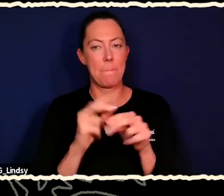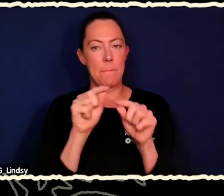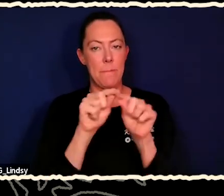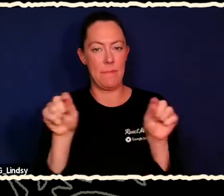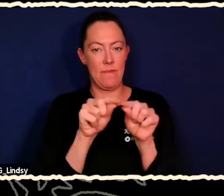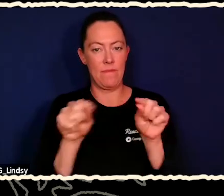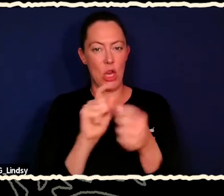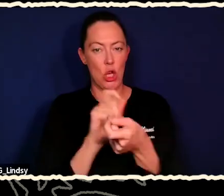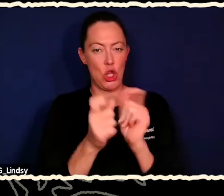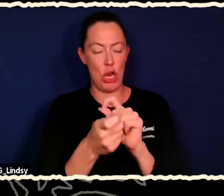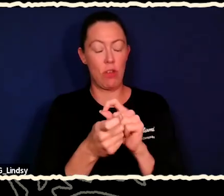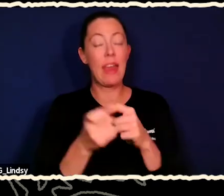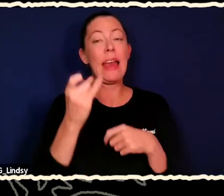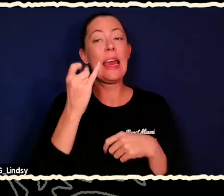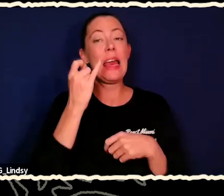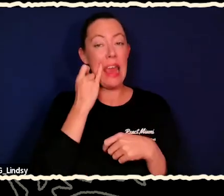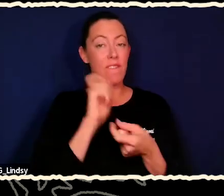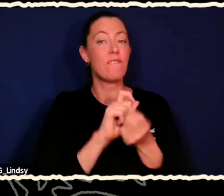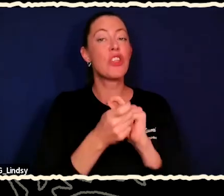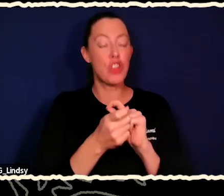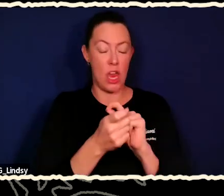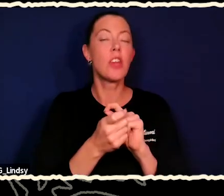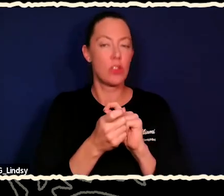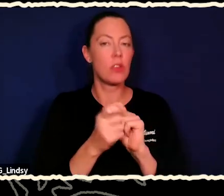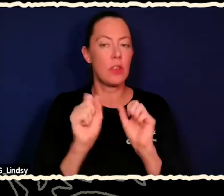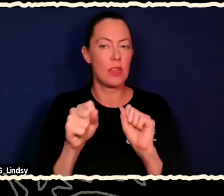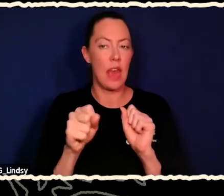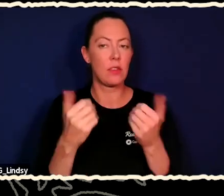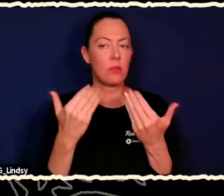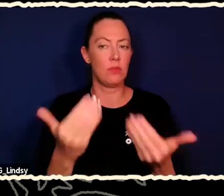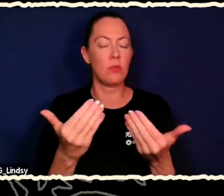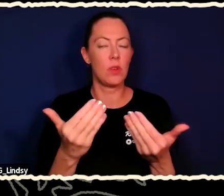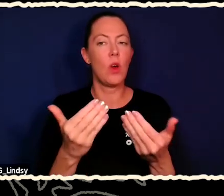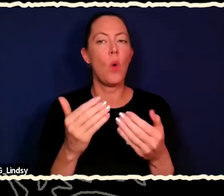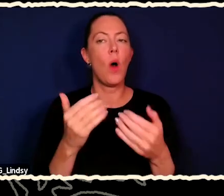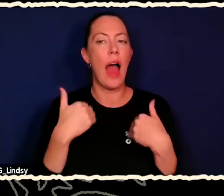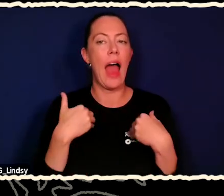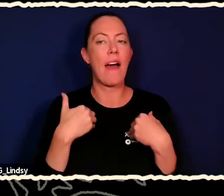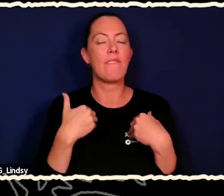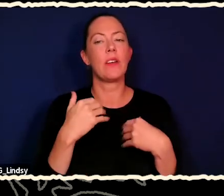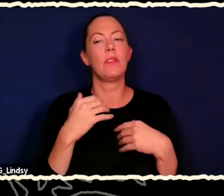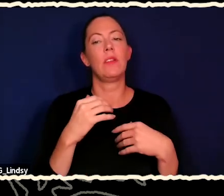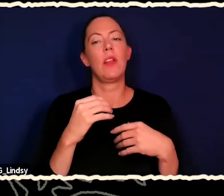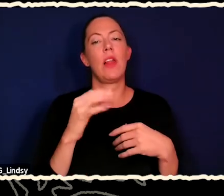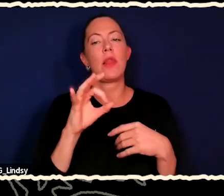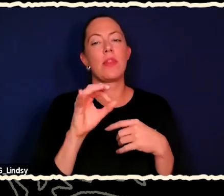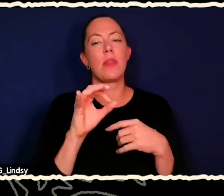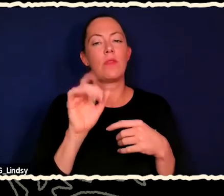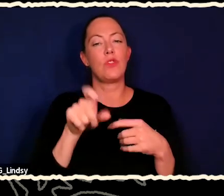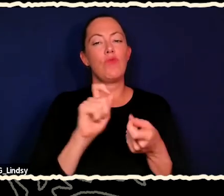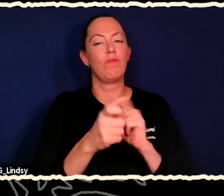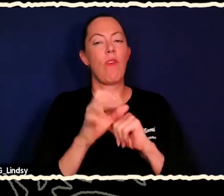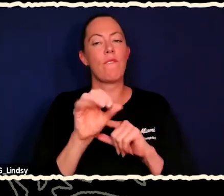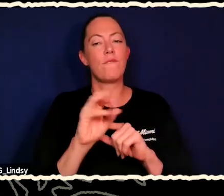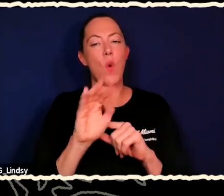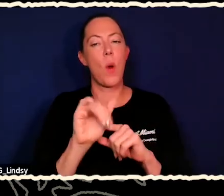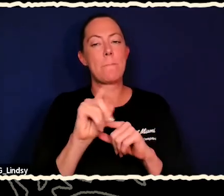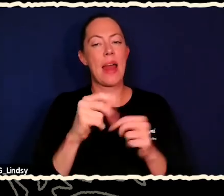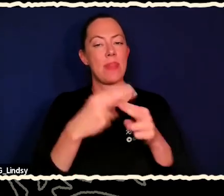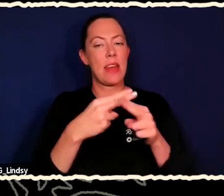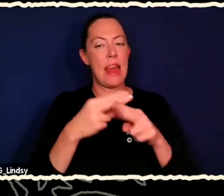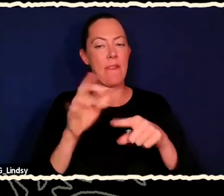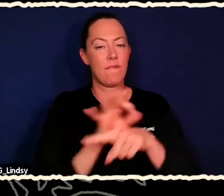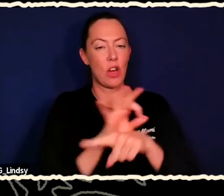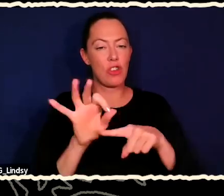they changed at all, then sure, let's call the format name function, get a new result from that, and then we're going to save